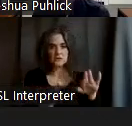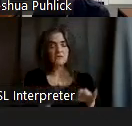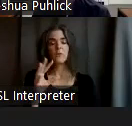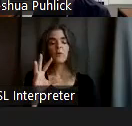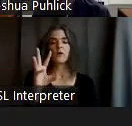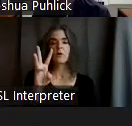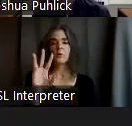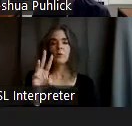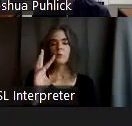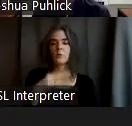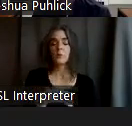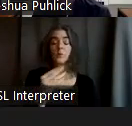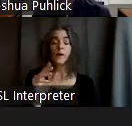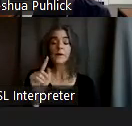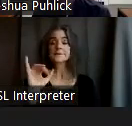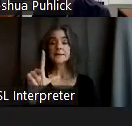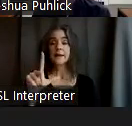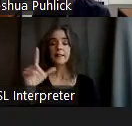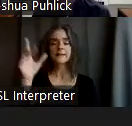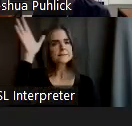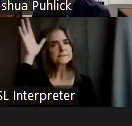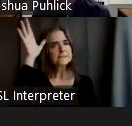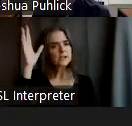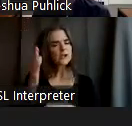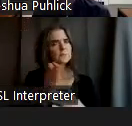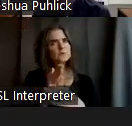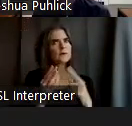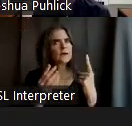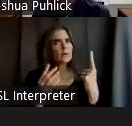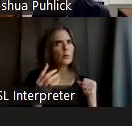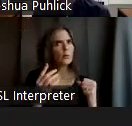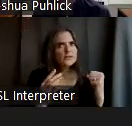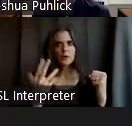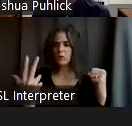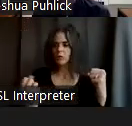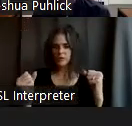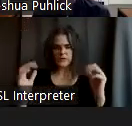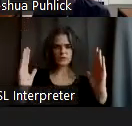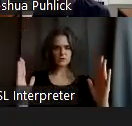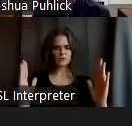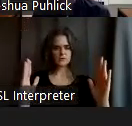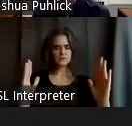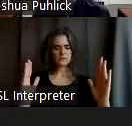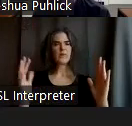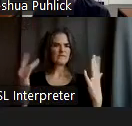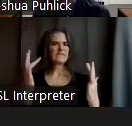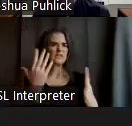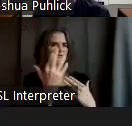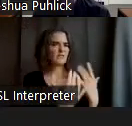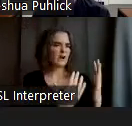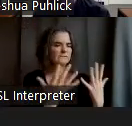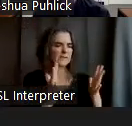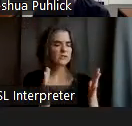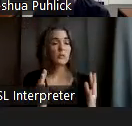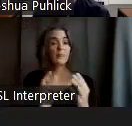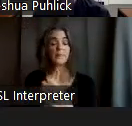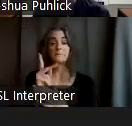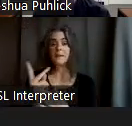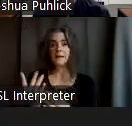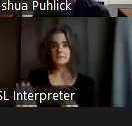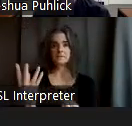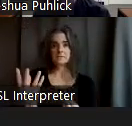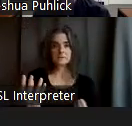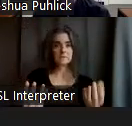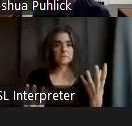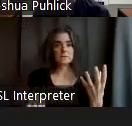that about 1 to 3 years after fire, once these plants begin to develop, they provide